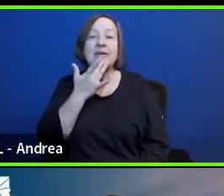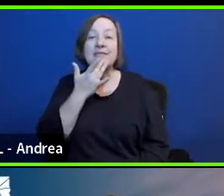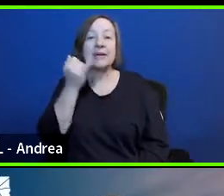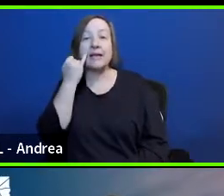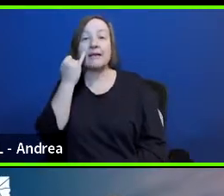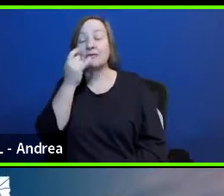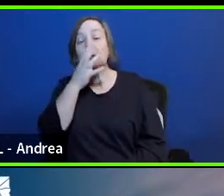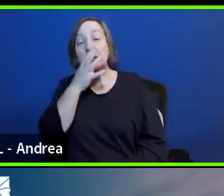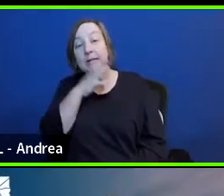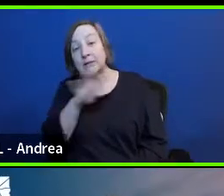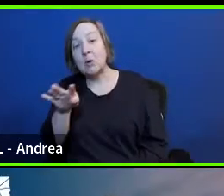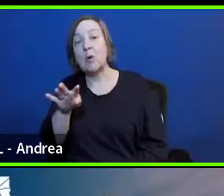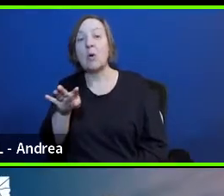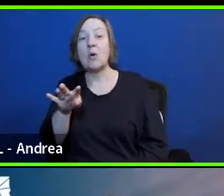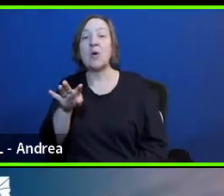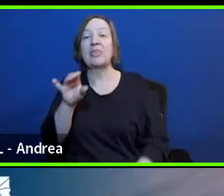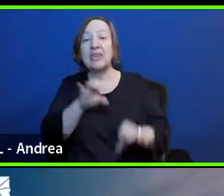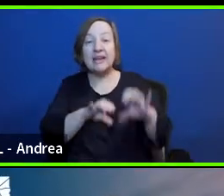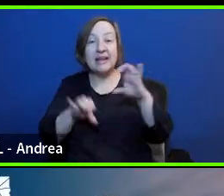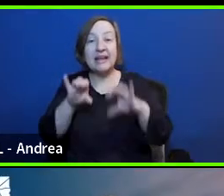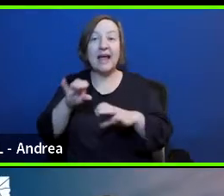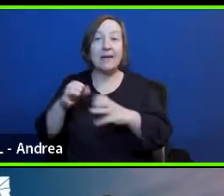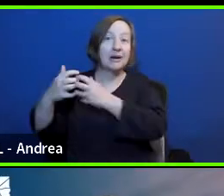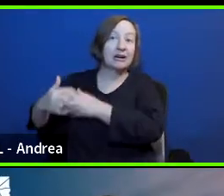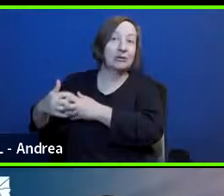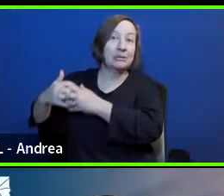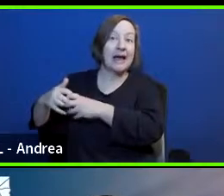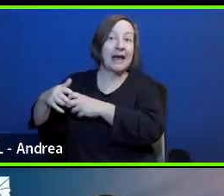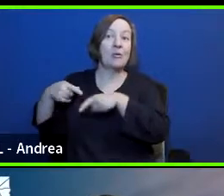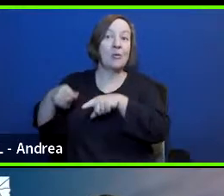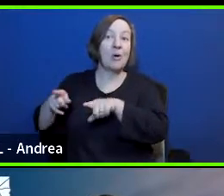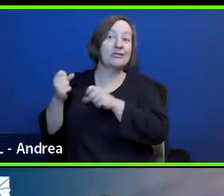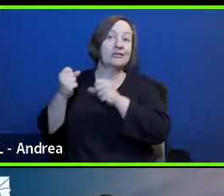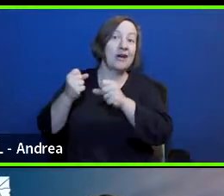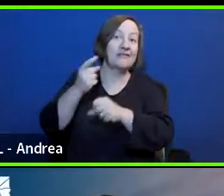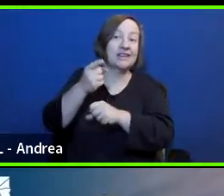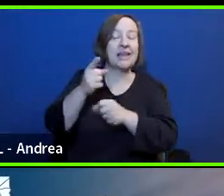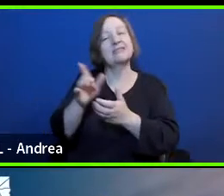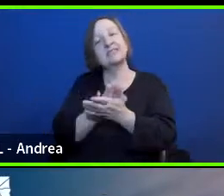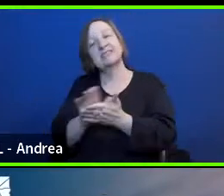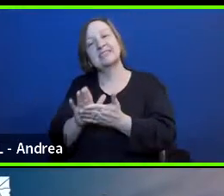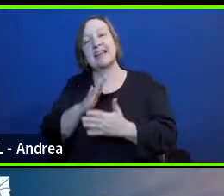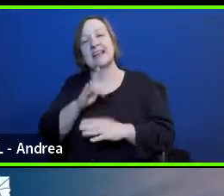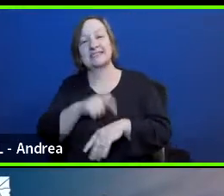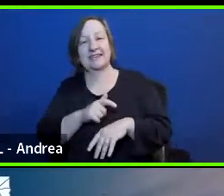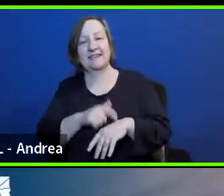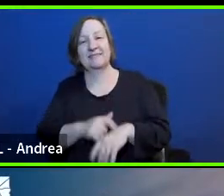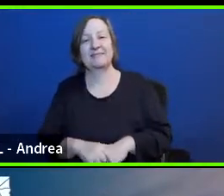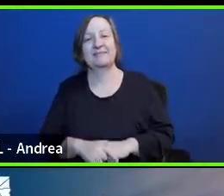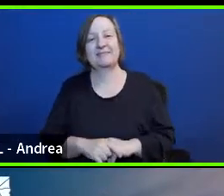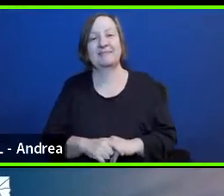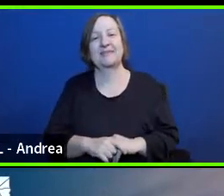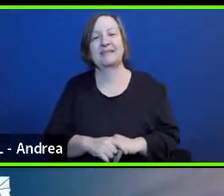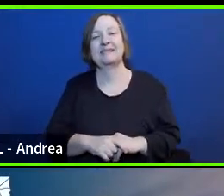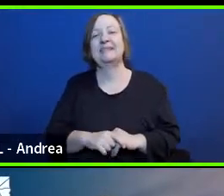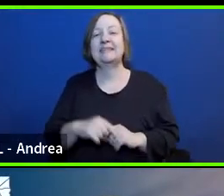of ignore the chemical plant on the way there, it's a pretty nice time.